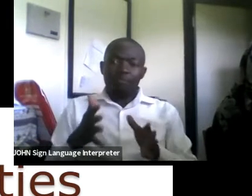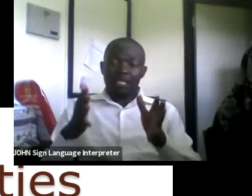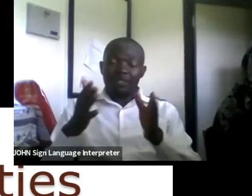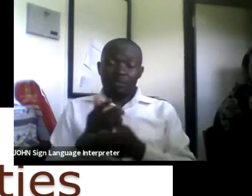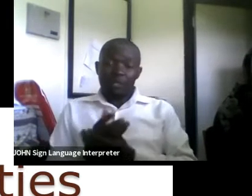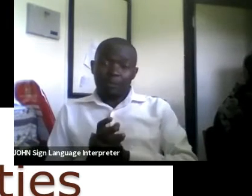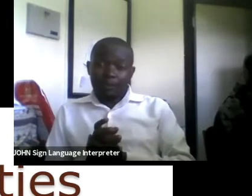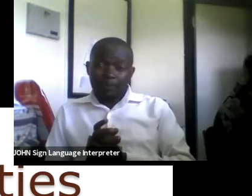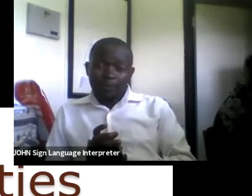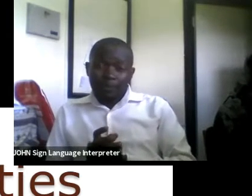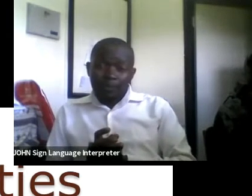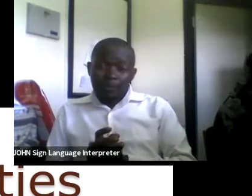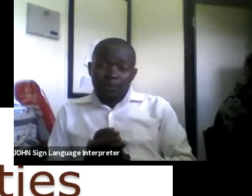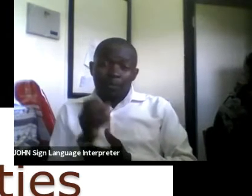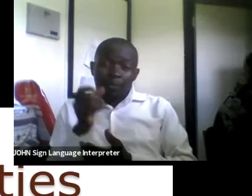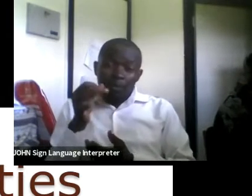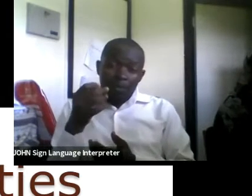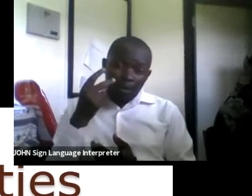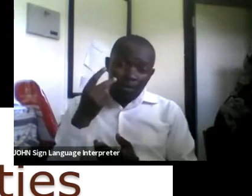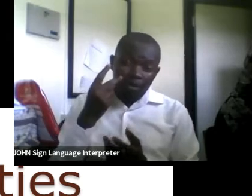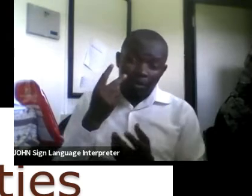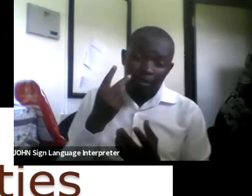If you really look at it, almost